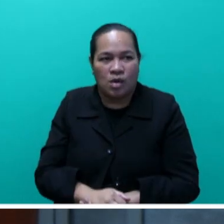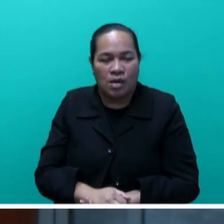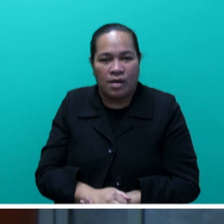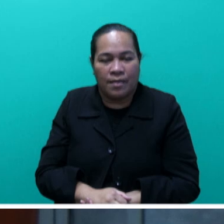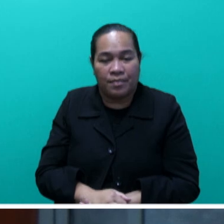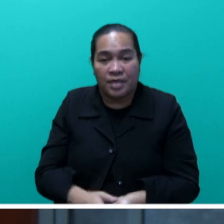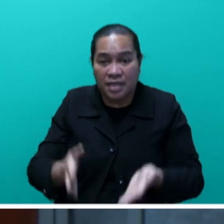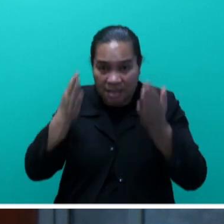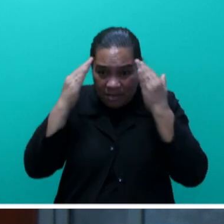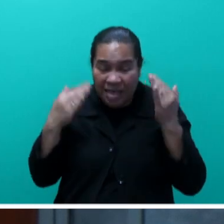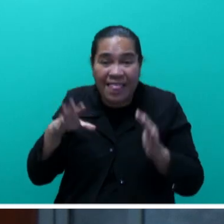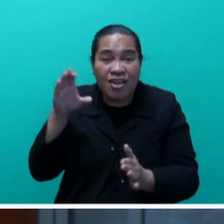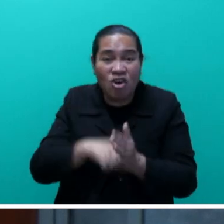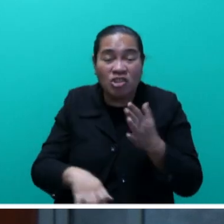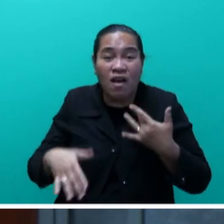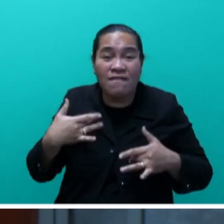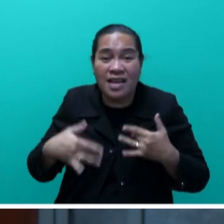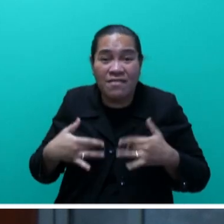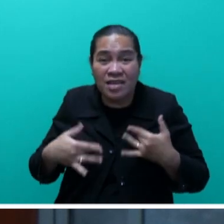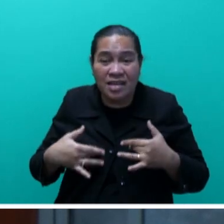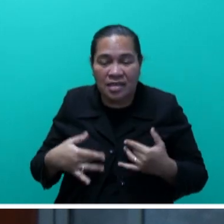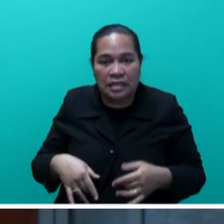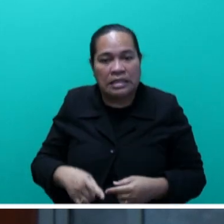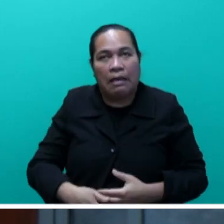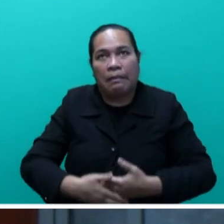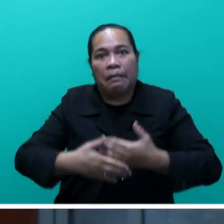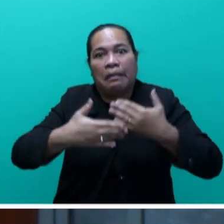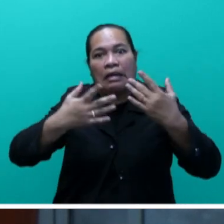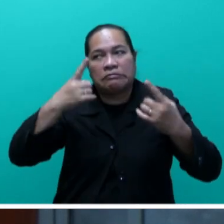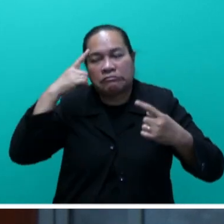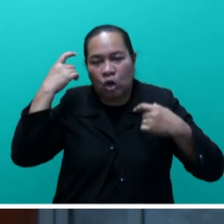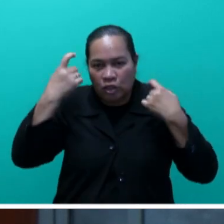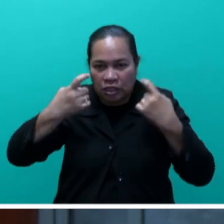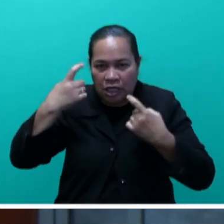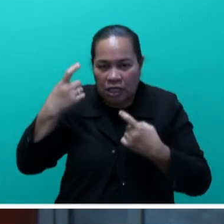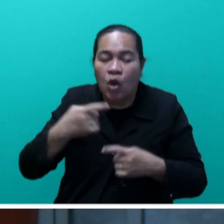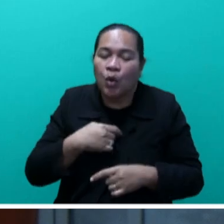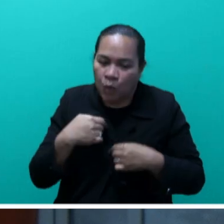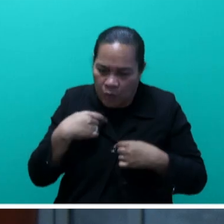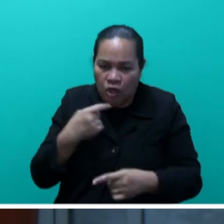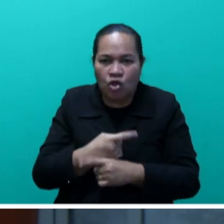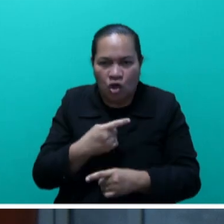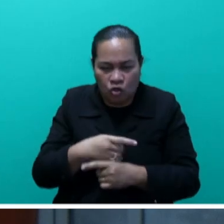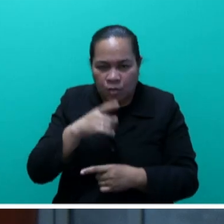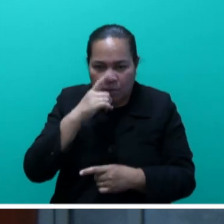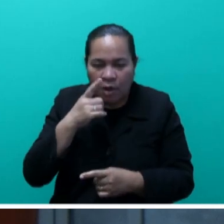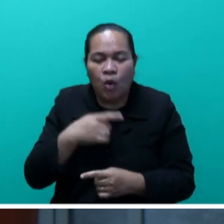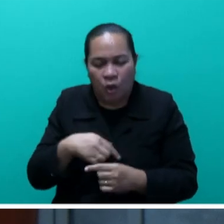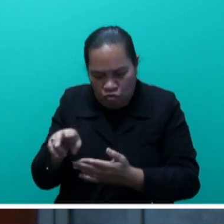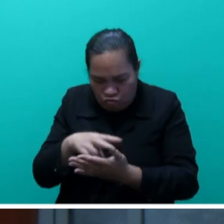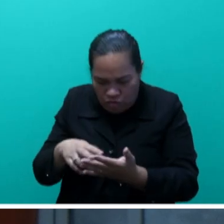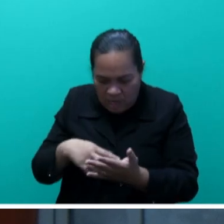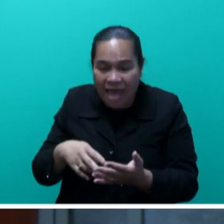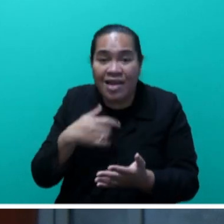Mr. Speaker, the cost of living is the people's biggest concern. We talk to the people, we read the opinion polls and the letters to the